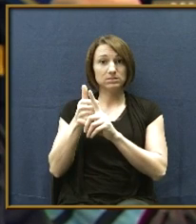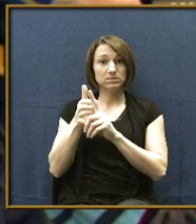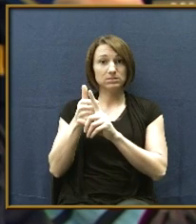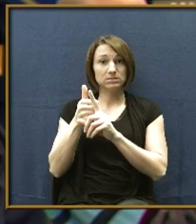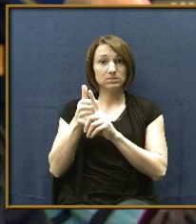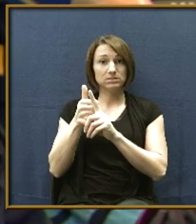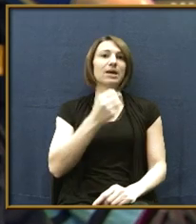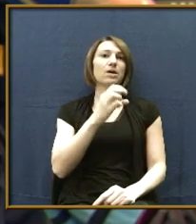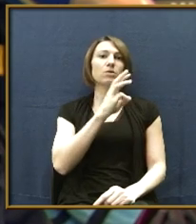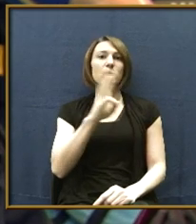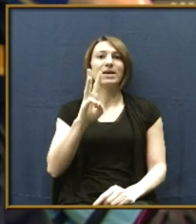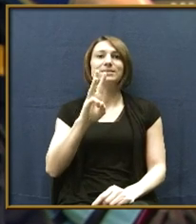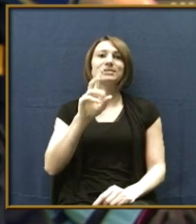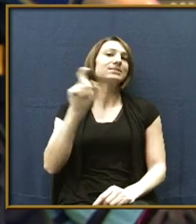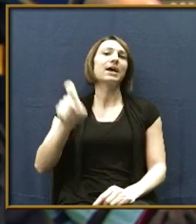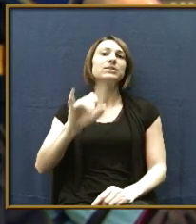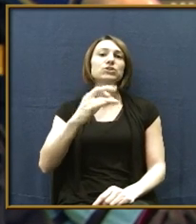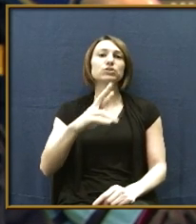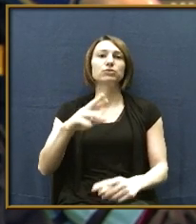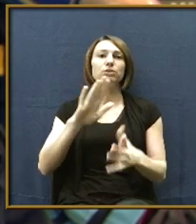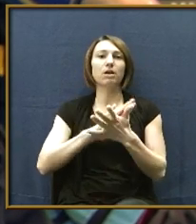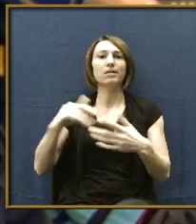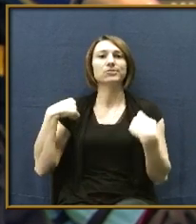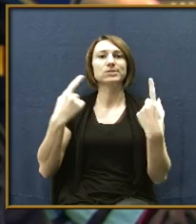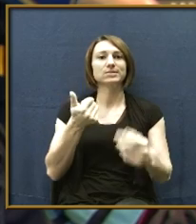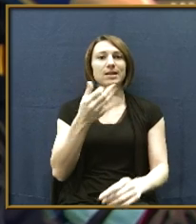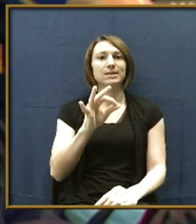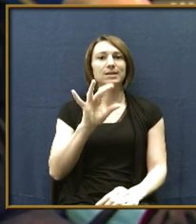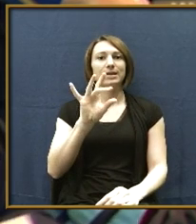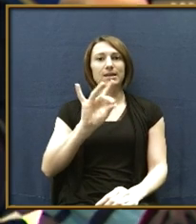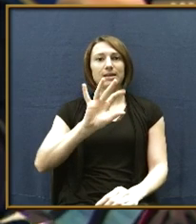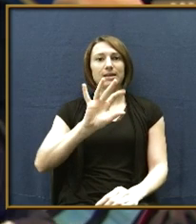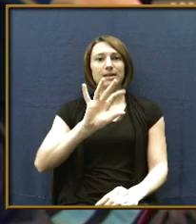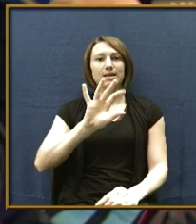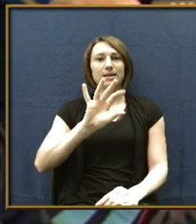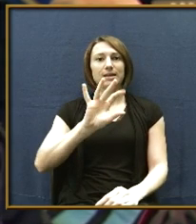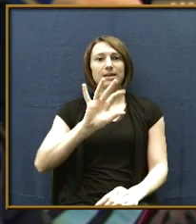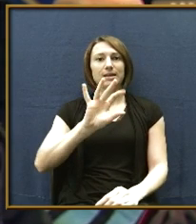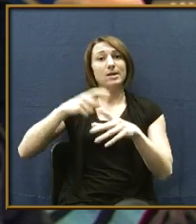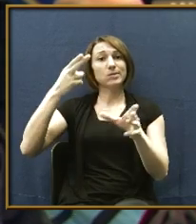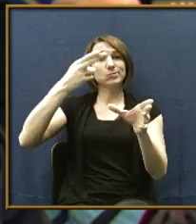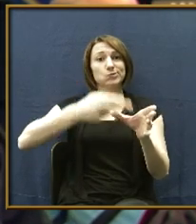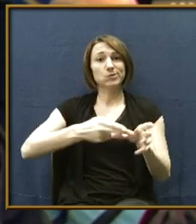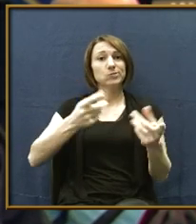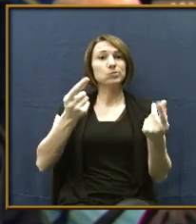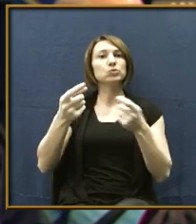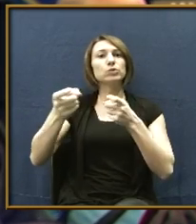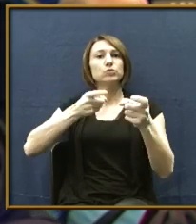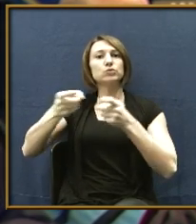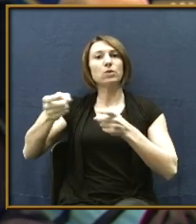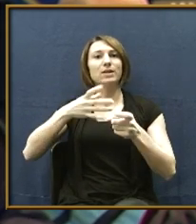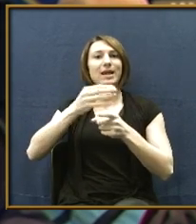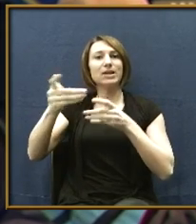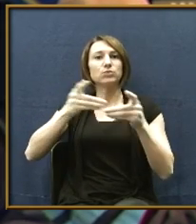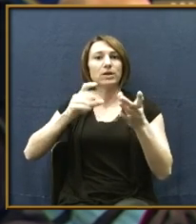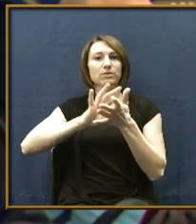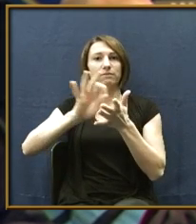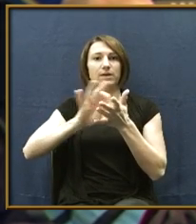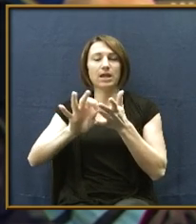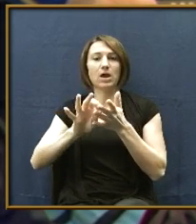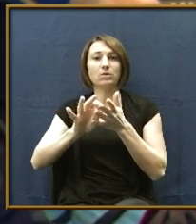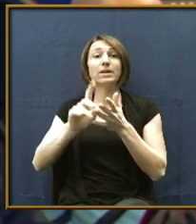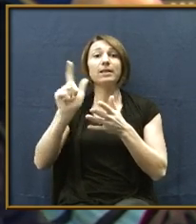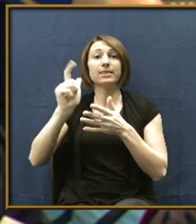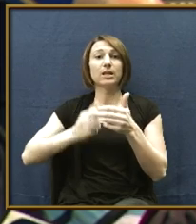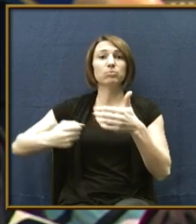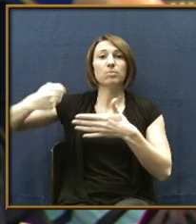since 1999. He first joined the staff as Director of Accounting and was then promoted